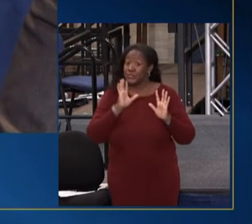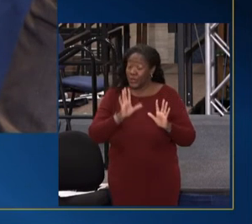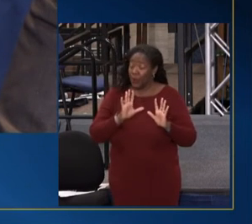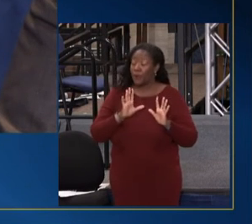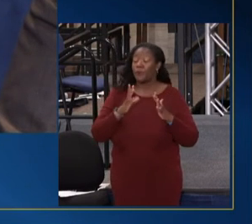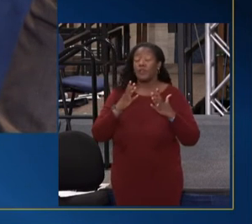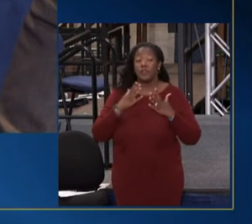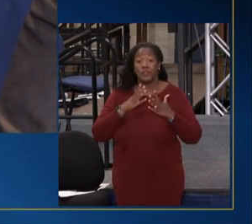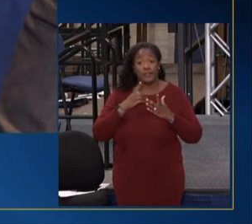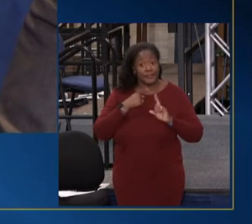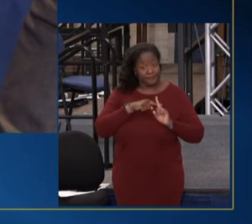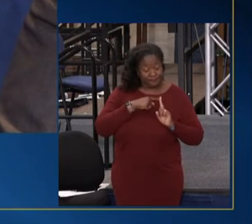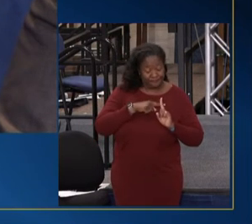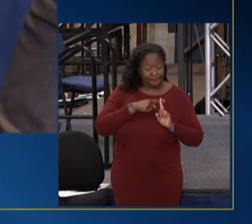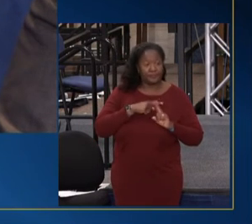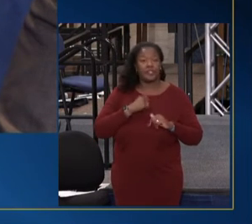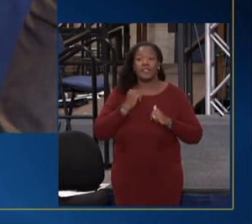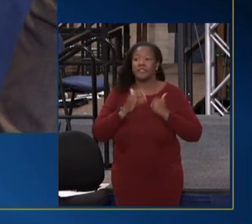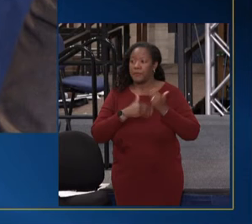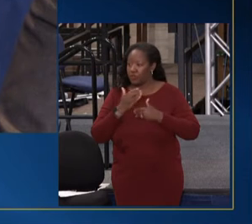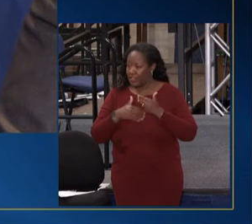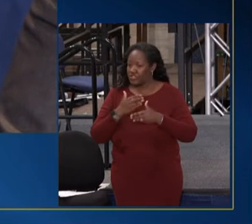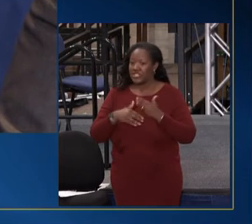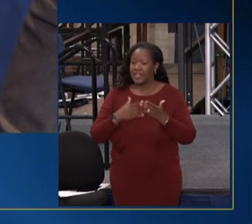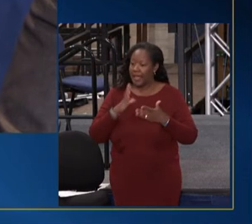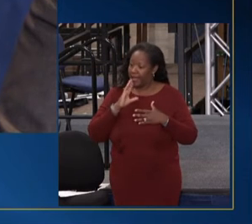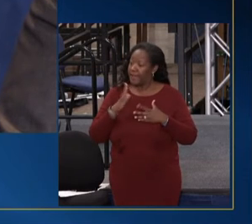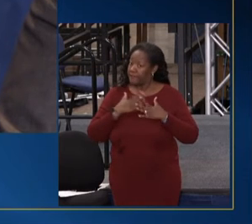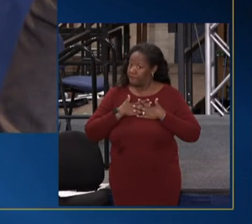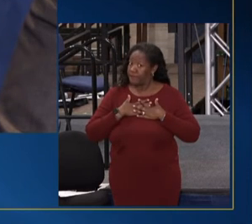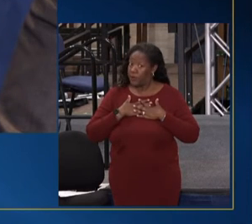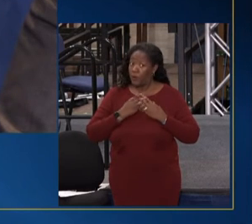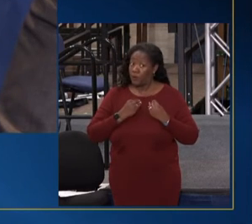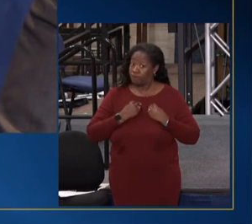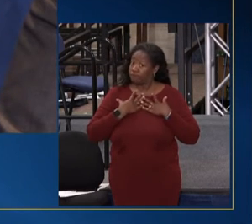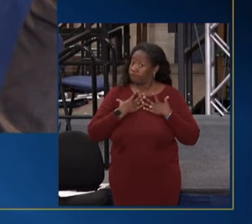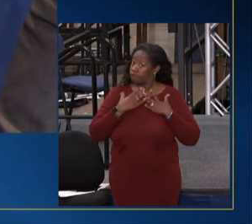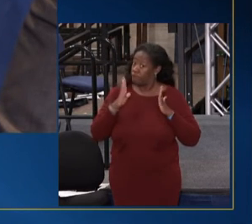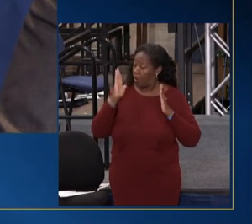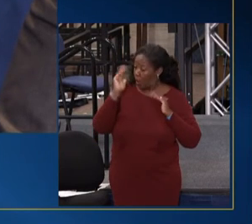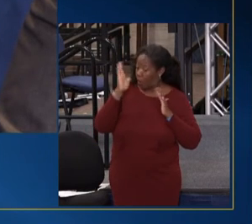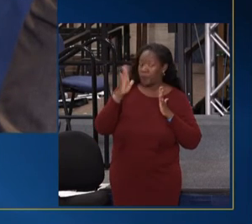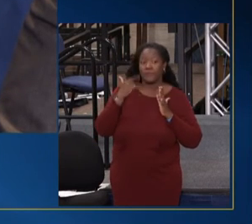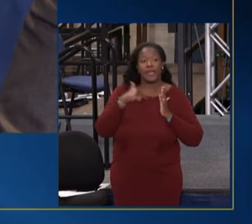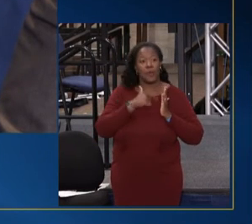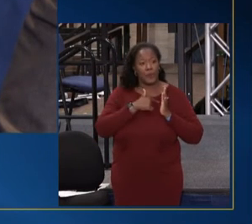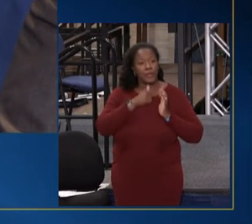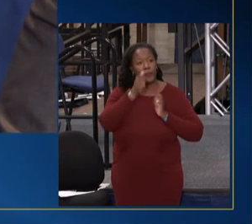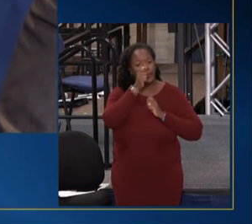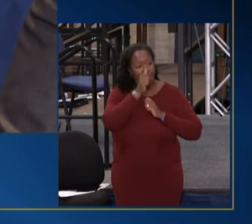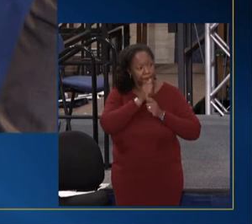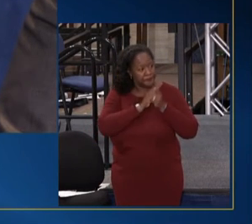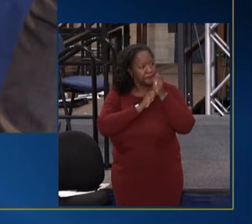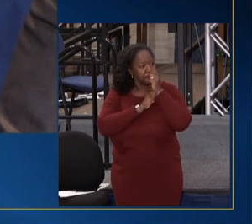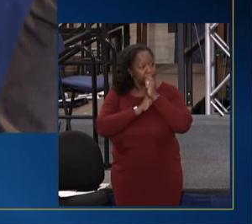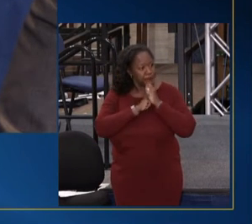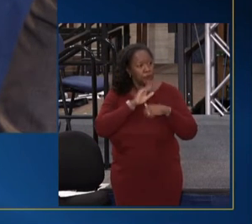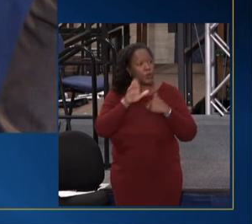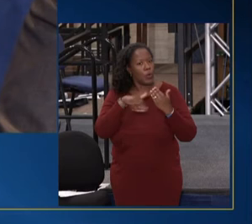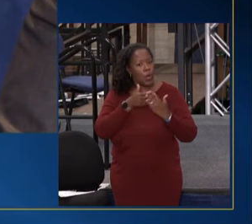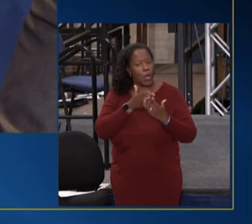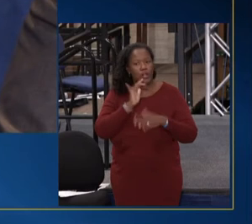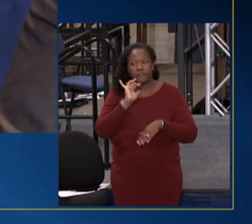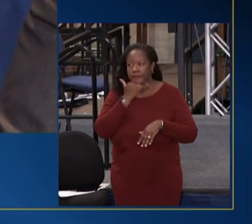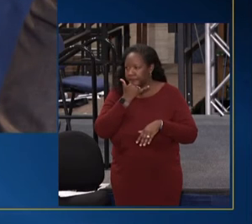cases and this progression is really giving me hope that we're going to get through all of the misinformation, all of the